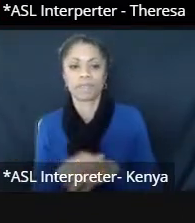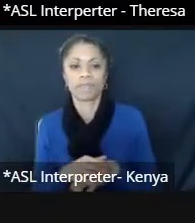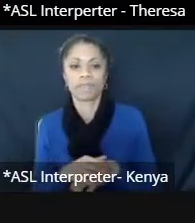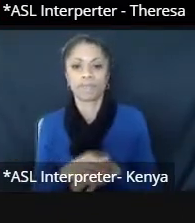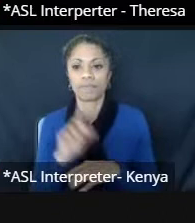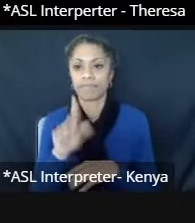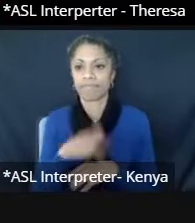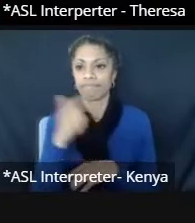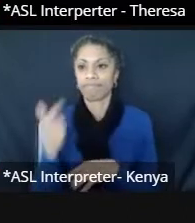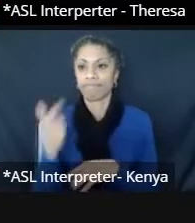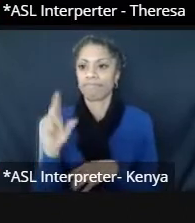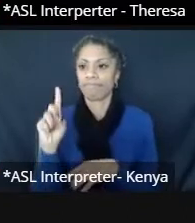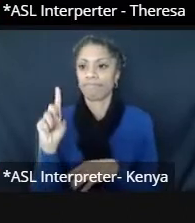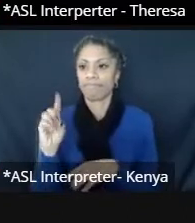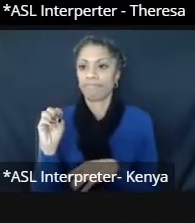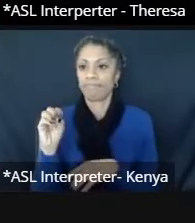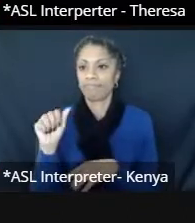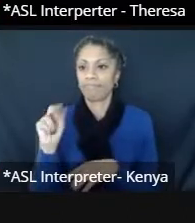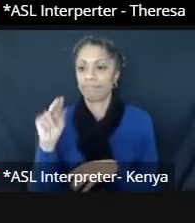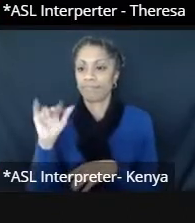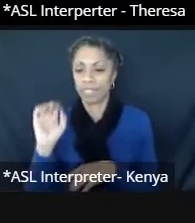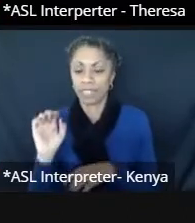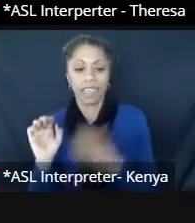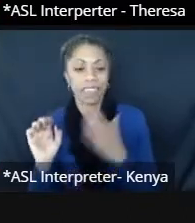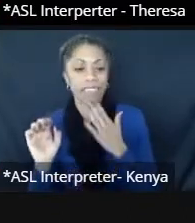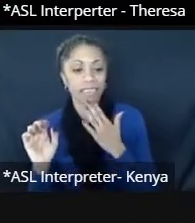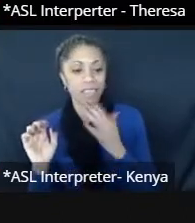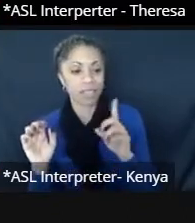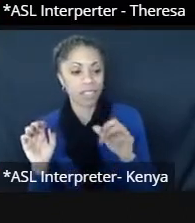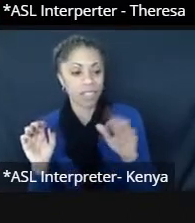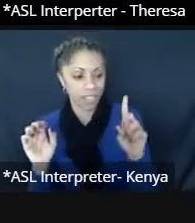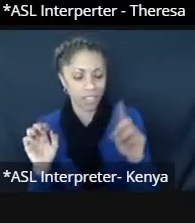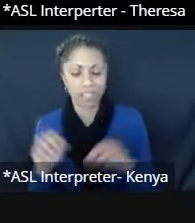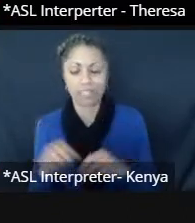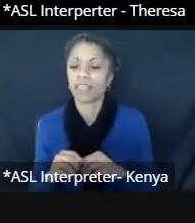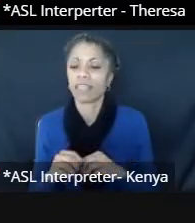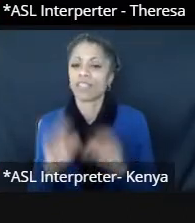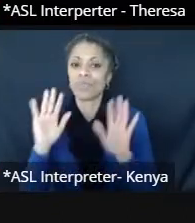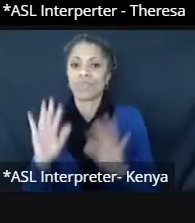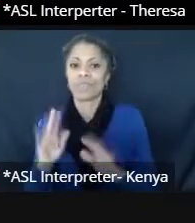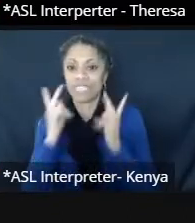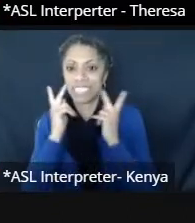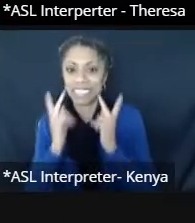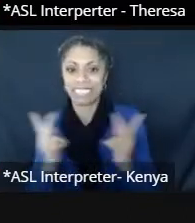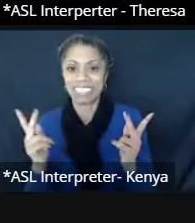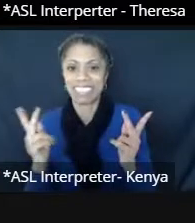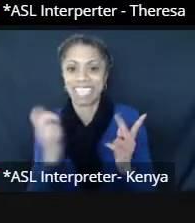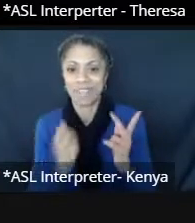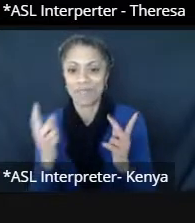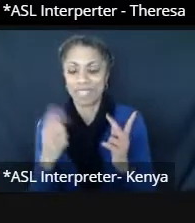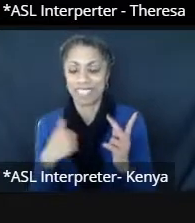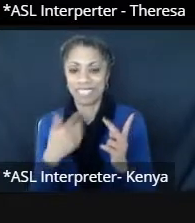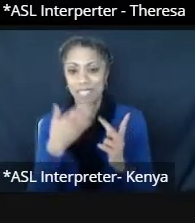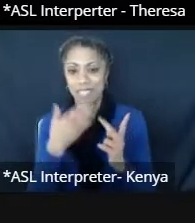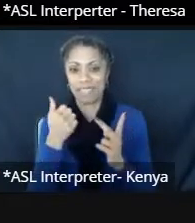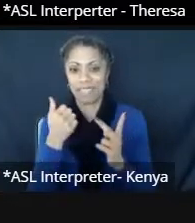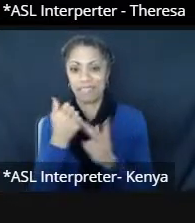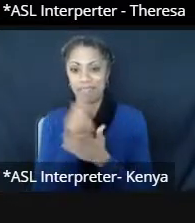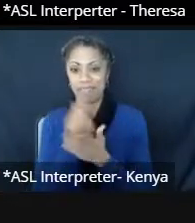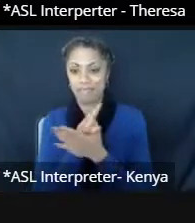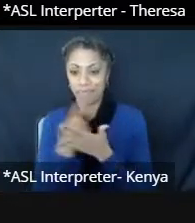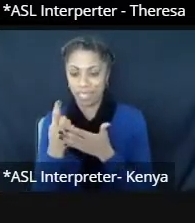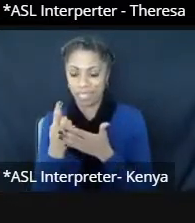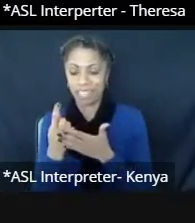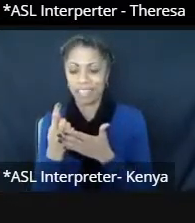Donnie at this point. Yeah, thanks, David. So great to see everybody. This is like the best part of my week, is seeing the